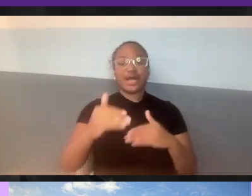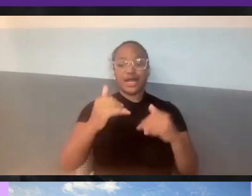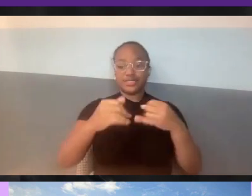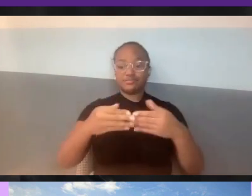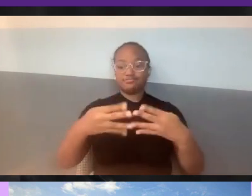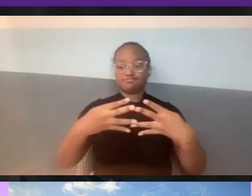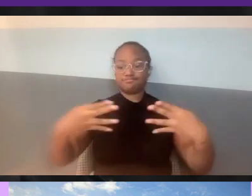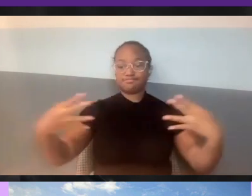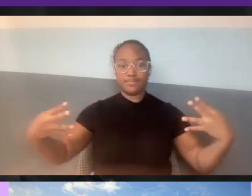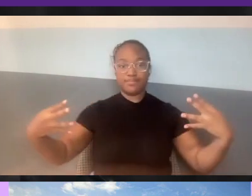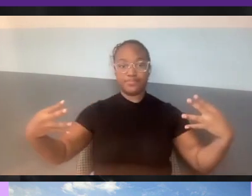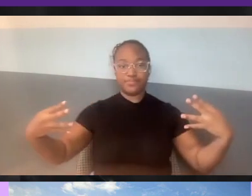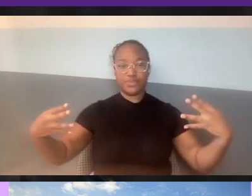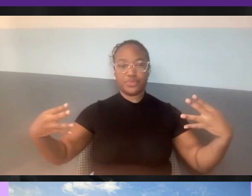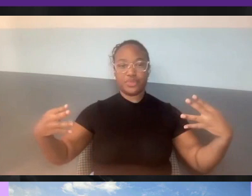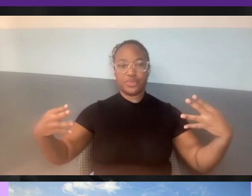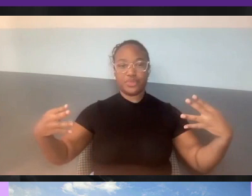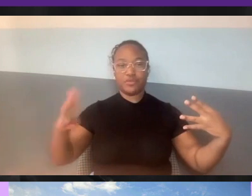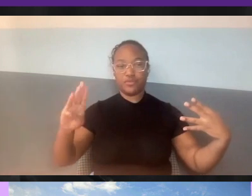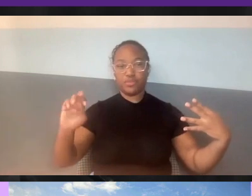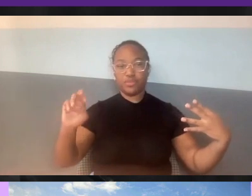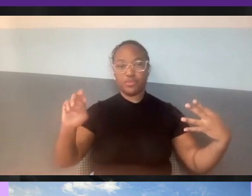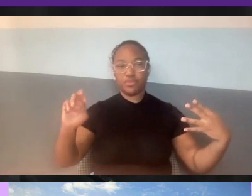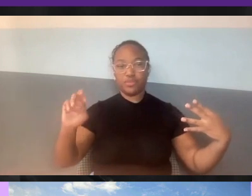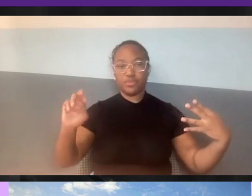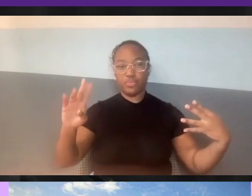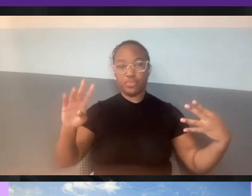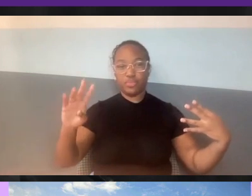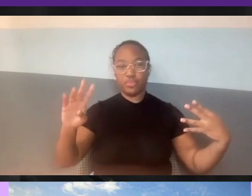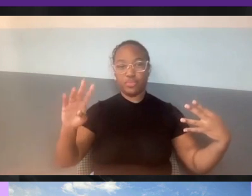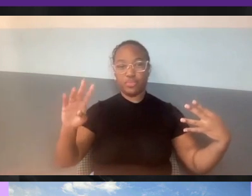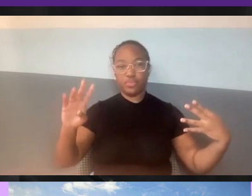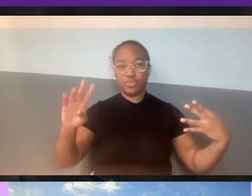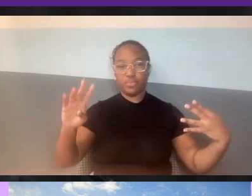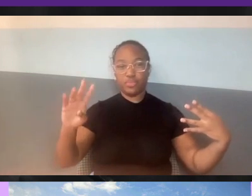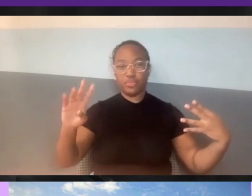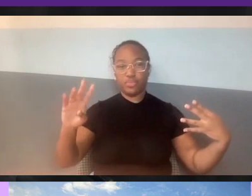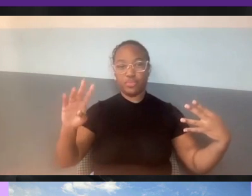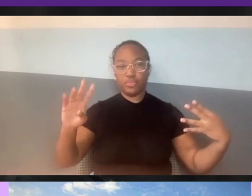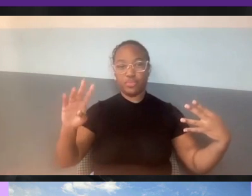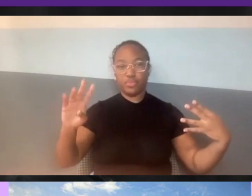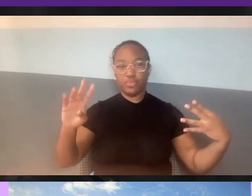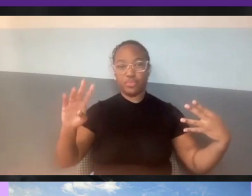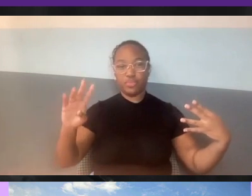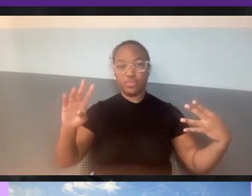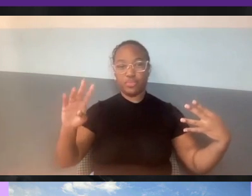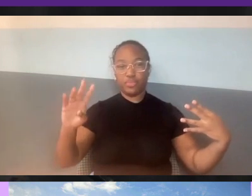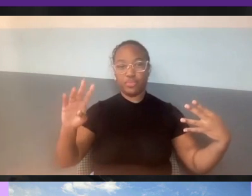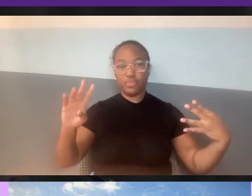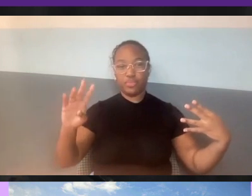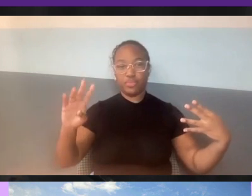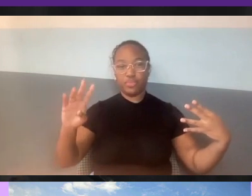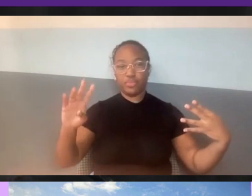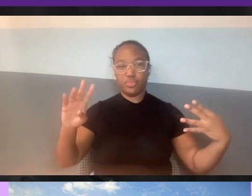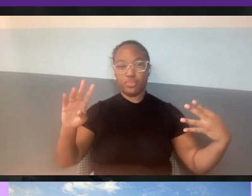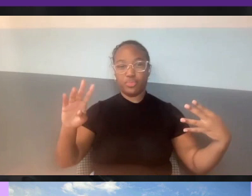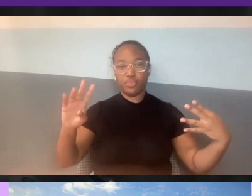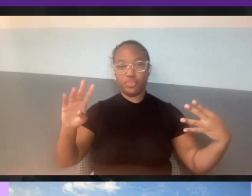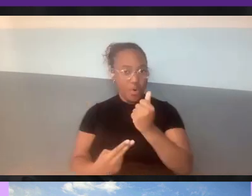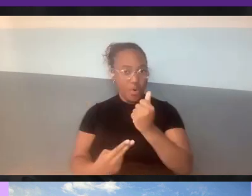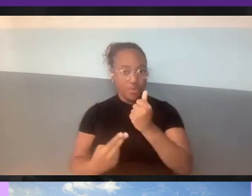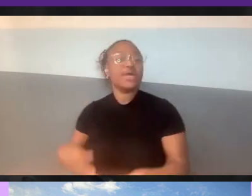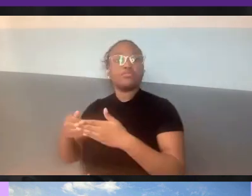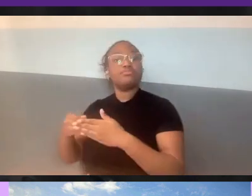my community or near the volcano where we're very much connected to. And I'm also filming in the southern deserts of